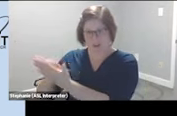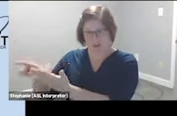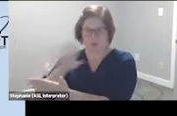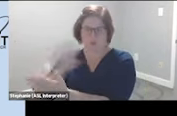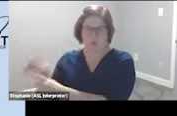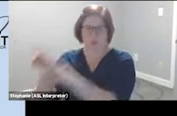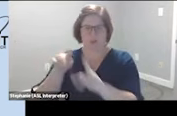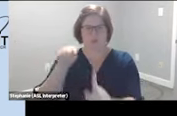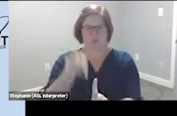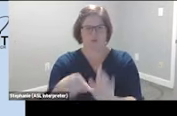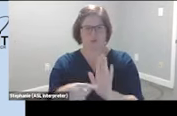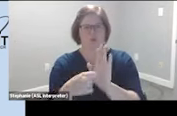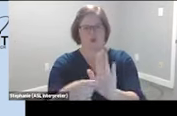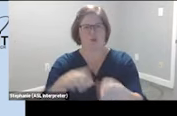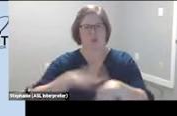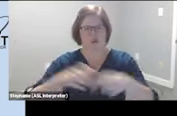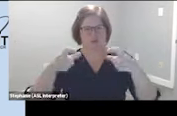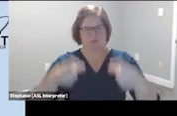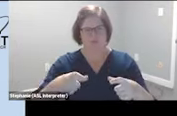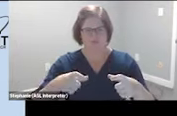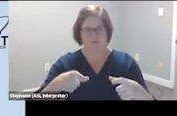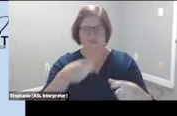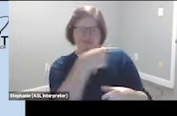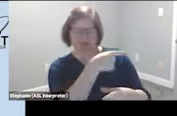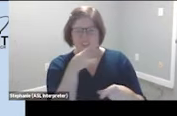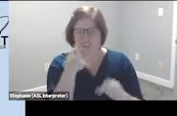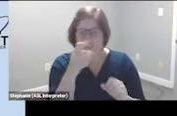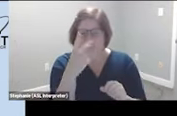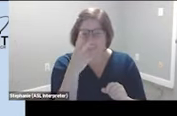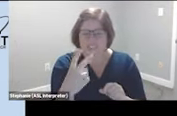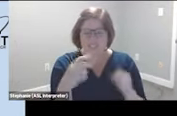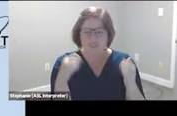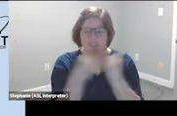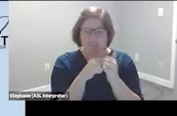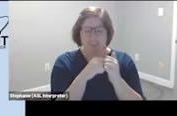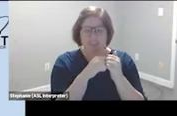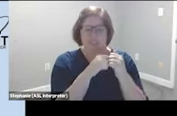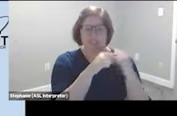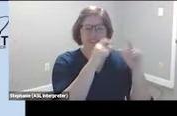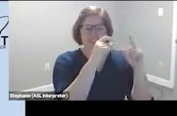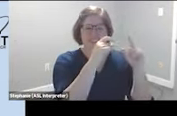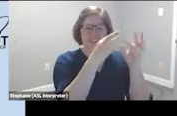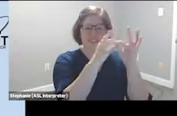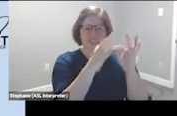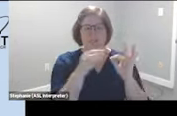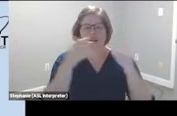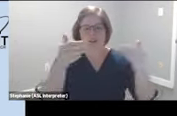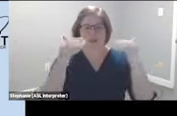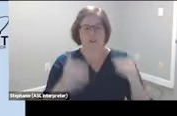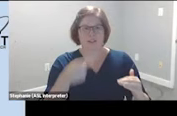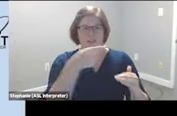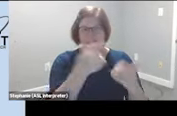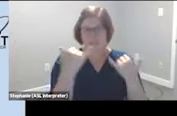graffiti. And here you can see a screen which is actually displaying equations in text. And on the next slide, I'm